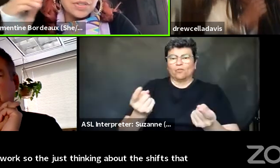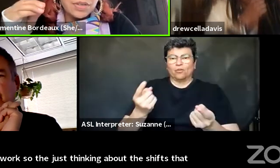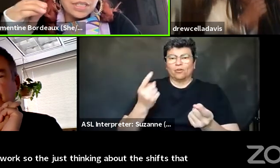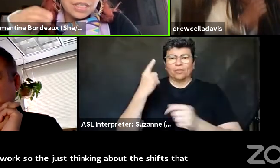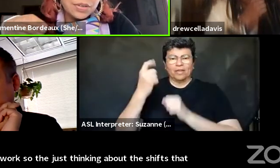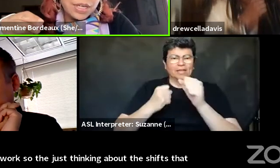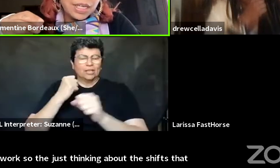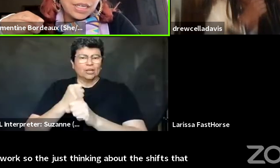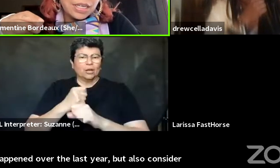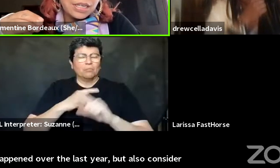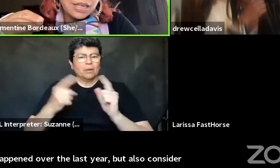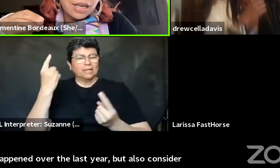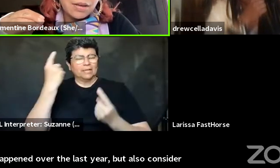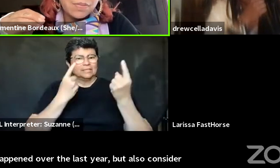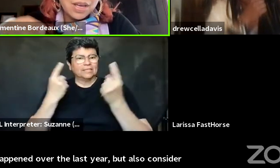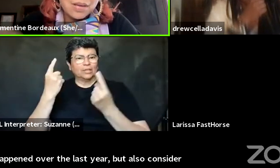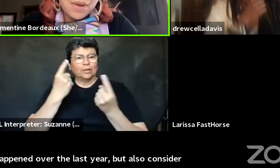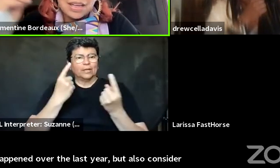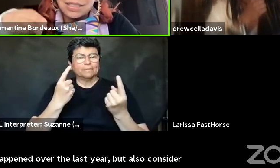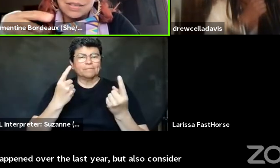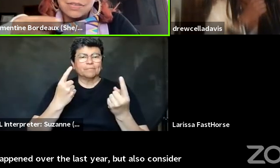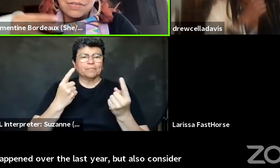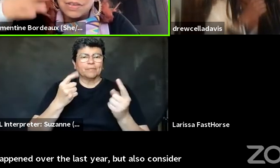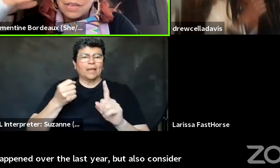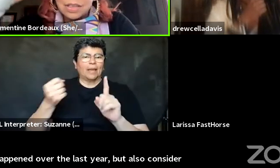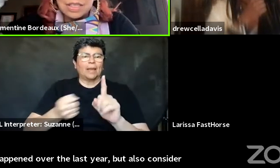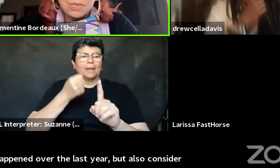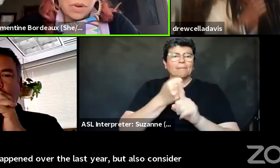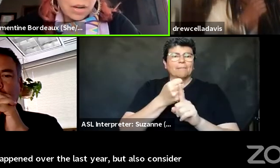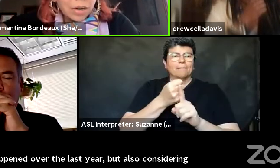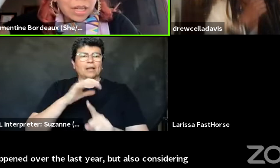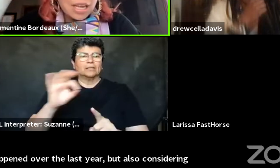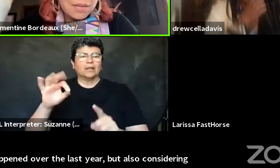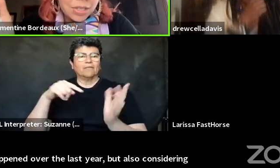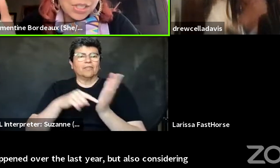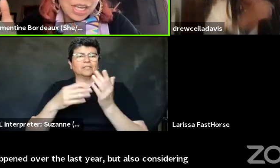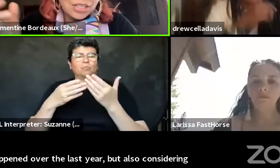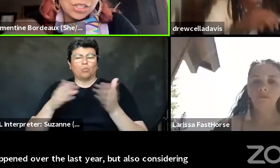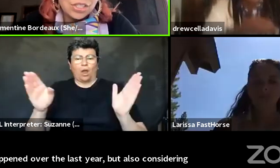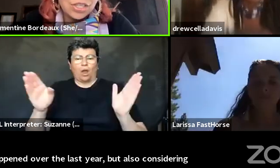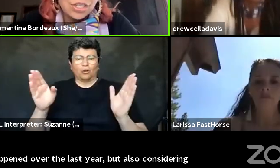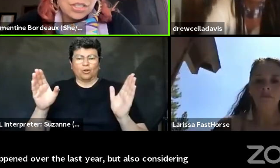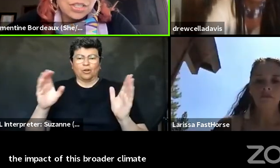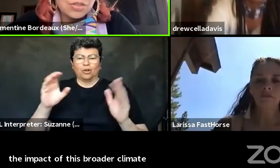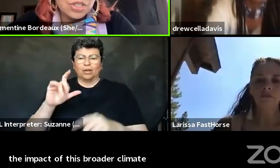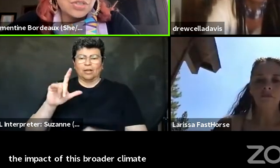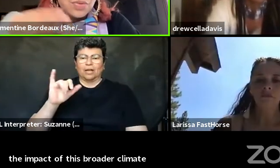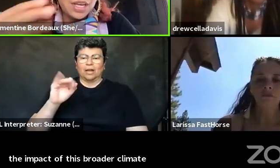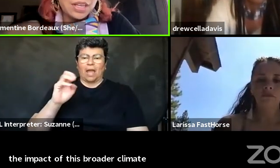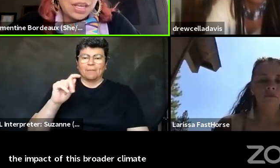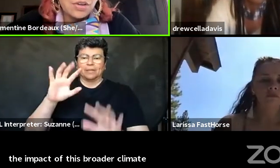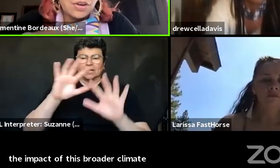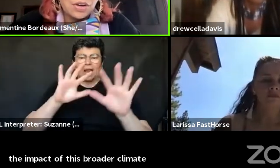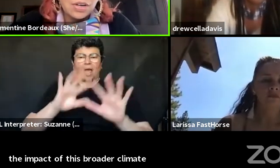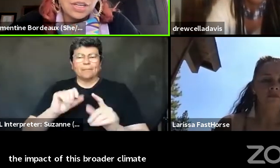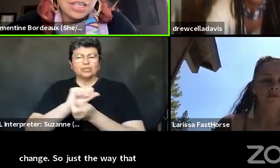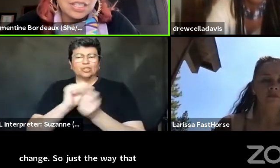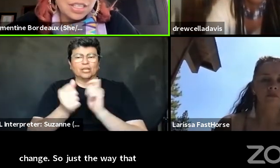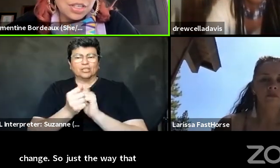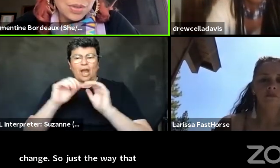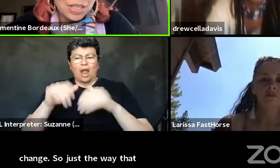but also considering the impact of this broader climate change. So just the way that